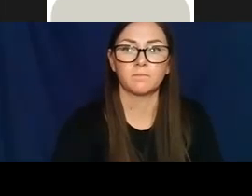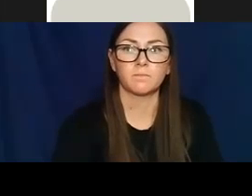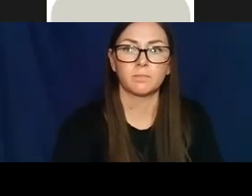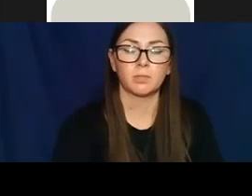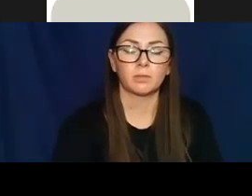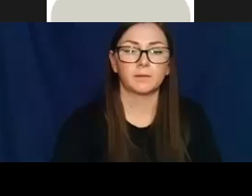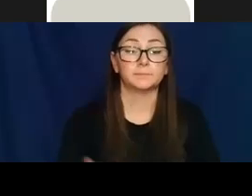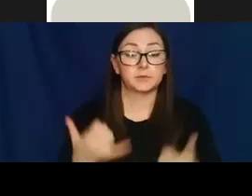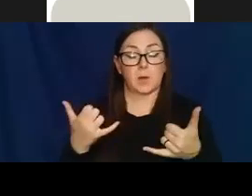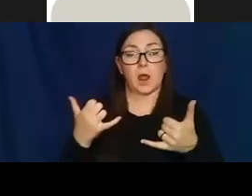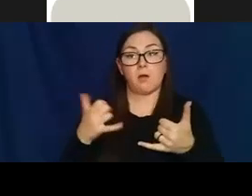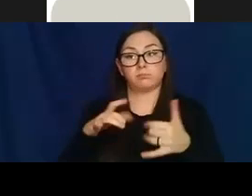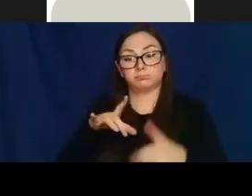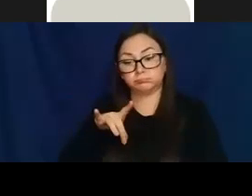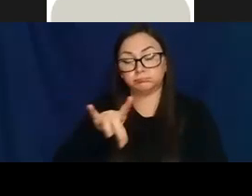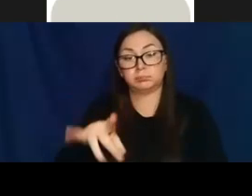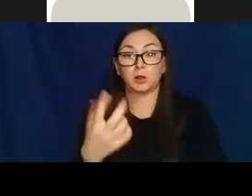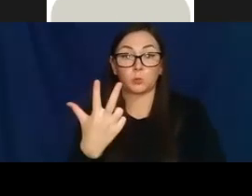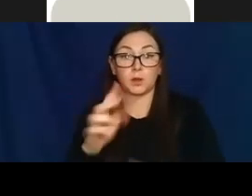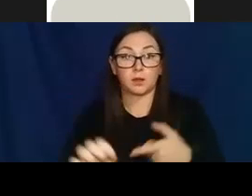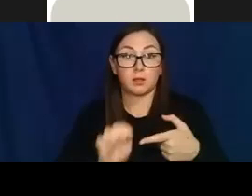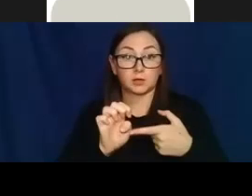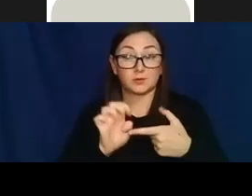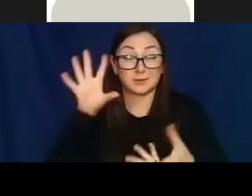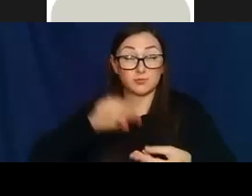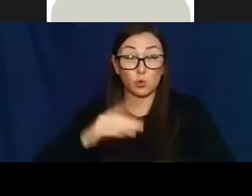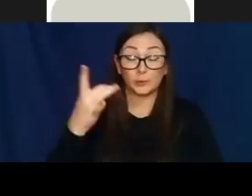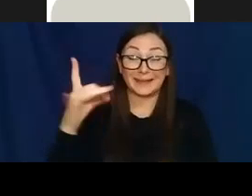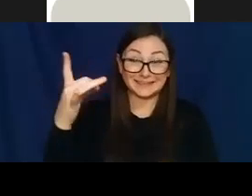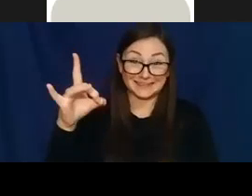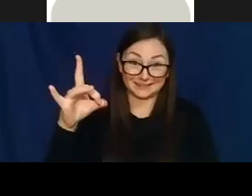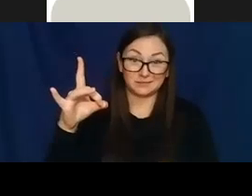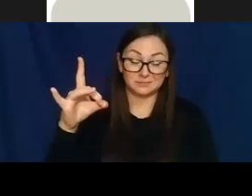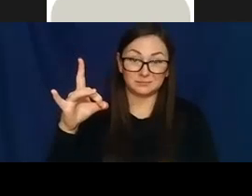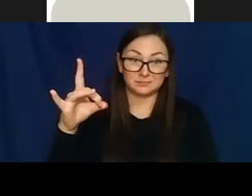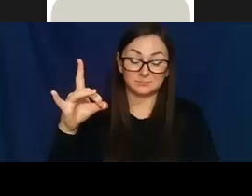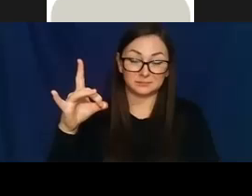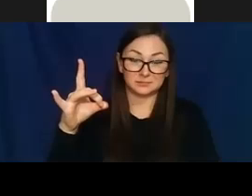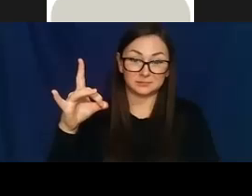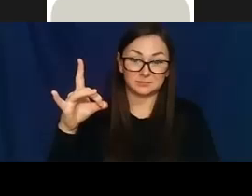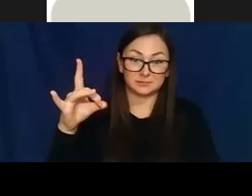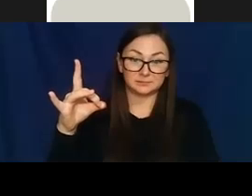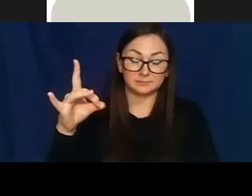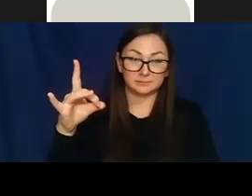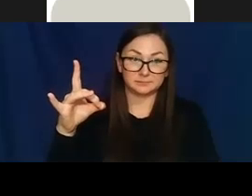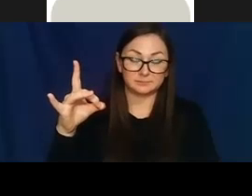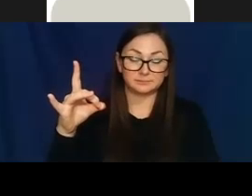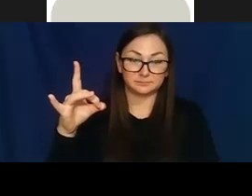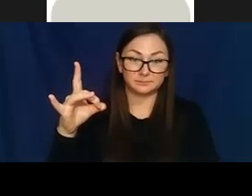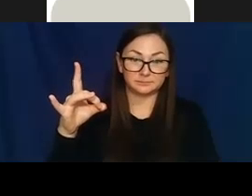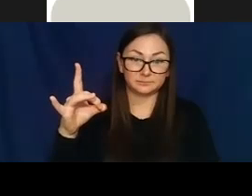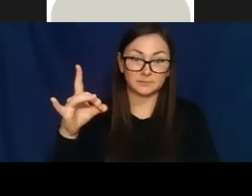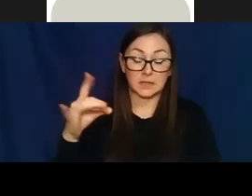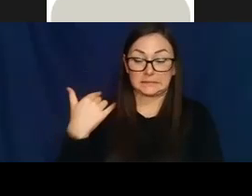has 18 electrons, okay? It still has 15 protons, but it has 18 electrons